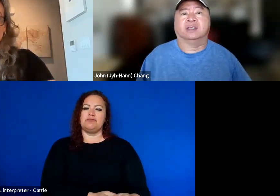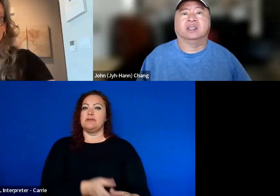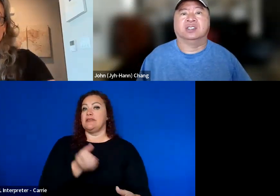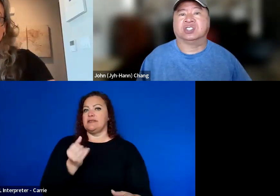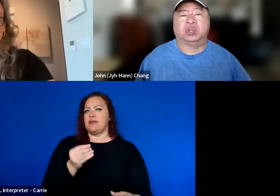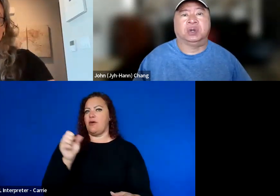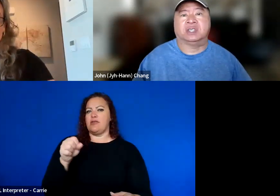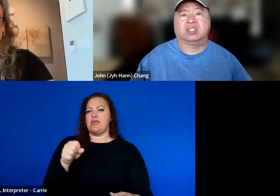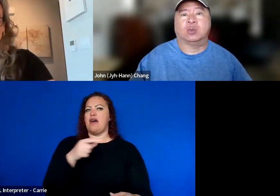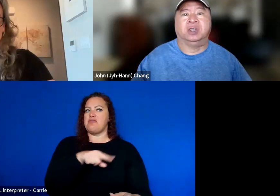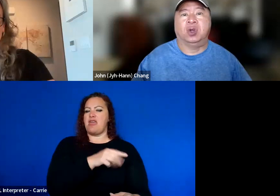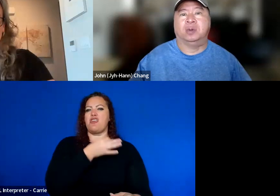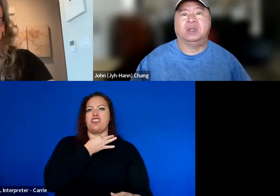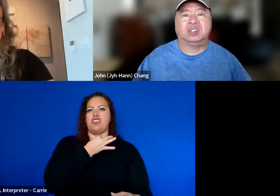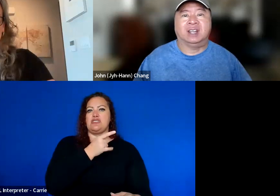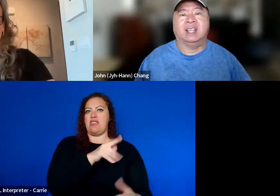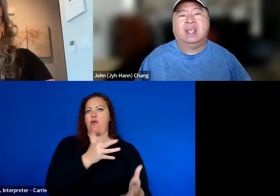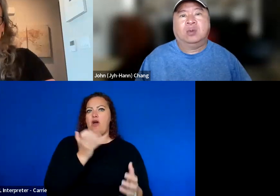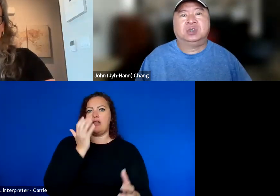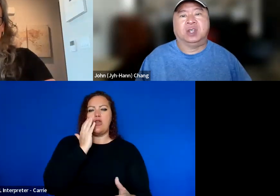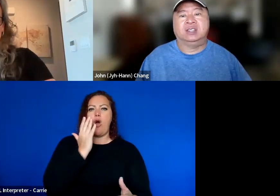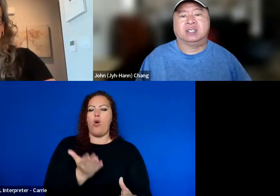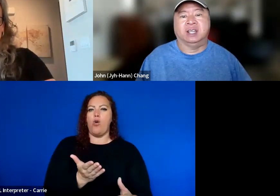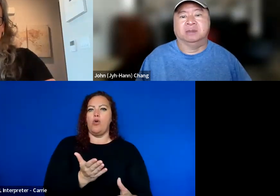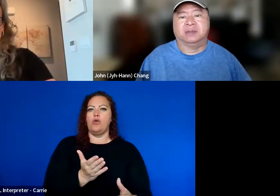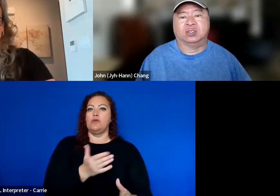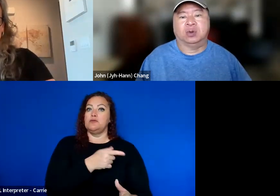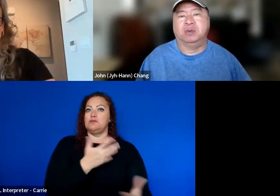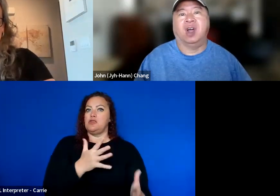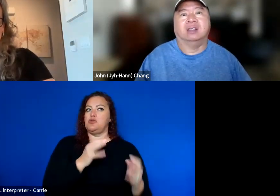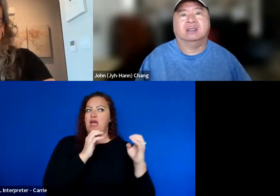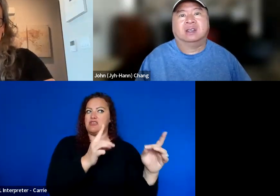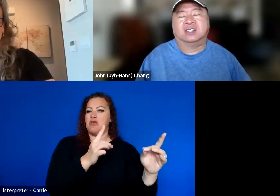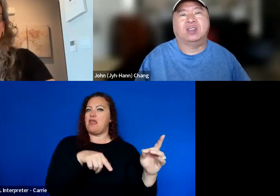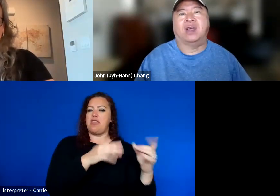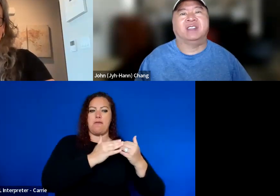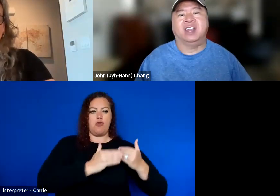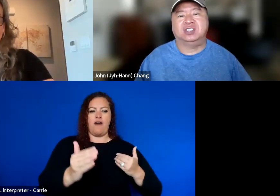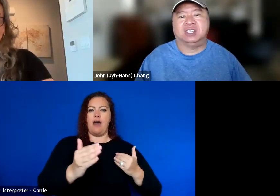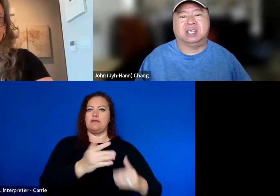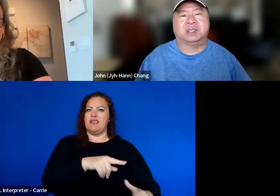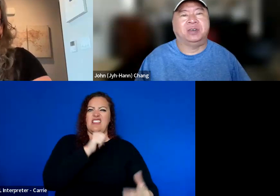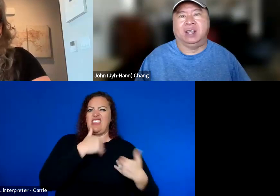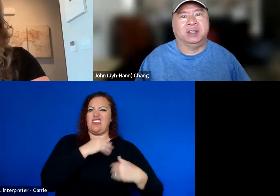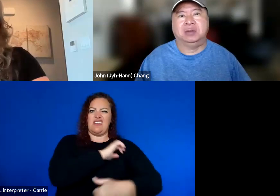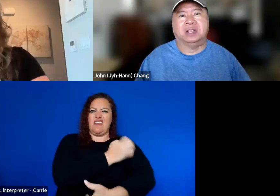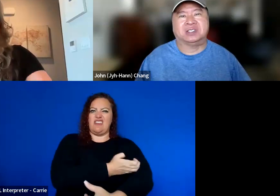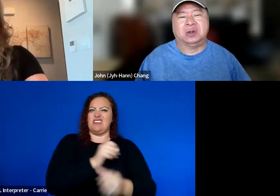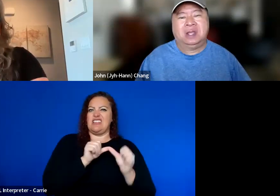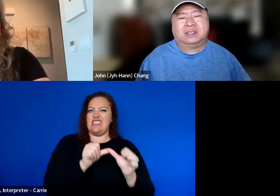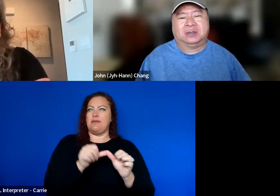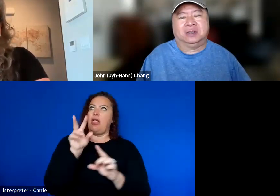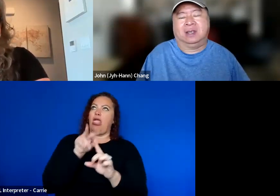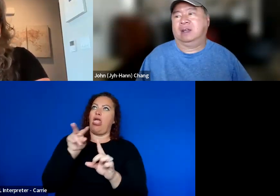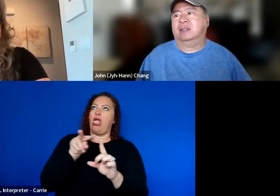So yeah, they're just curious. They just want to know. But once you educate them, they sort of move on because they don't have the energy to keep staring at you anyway.